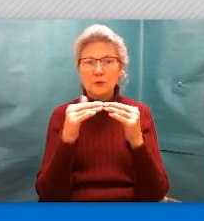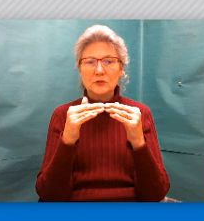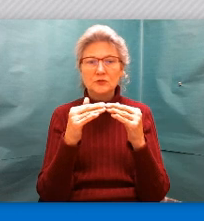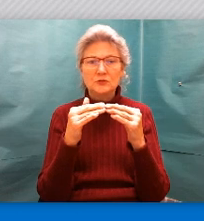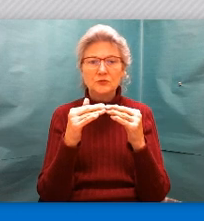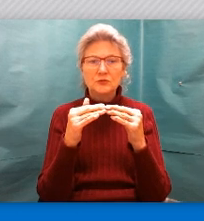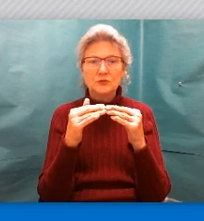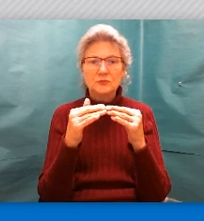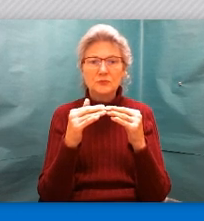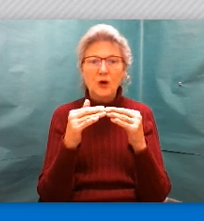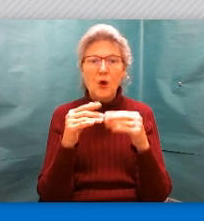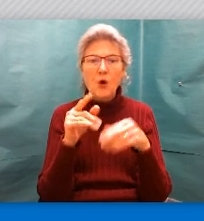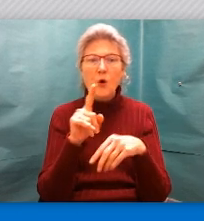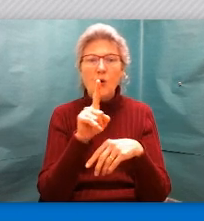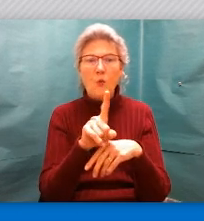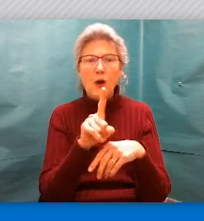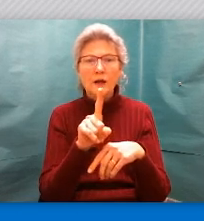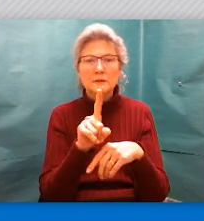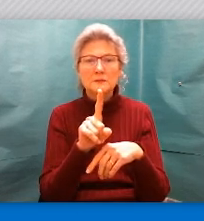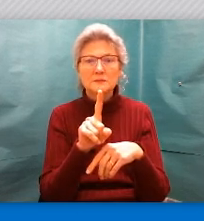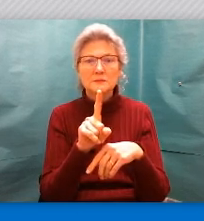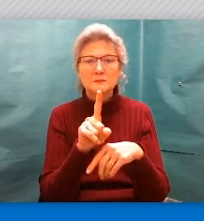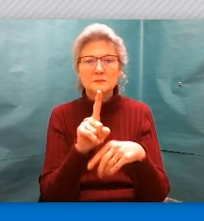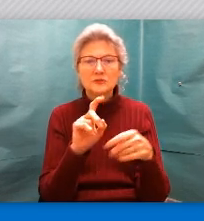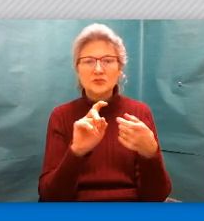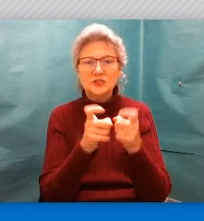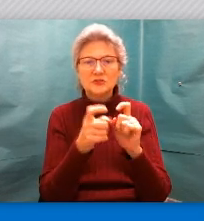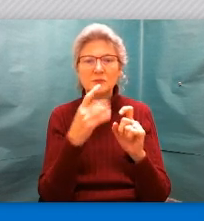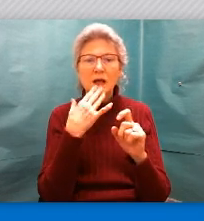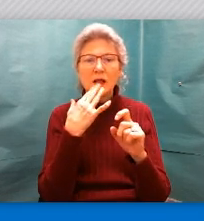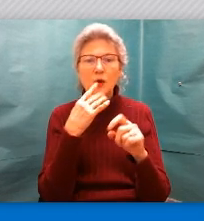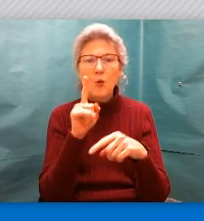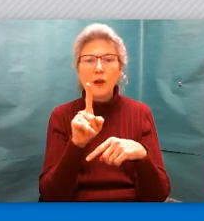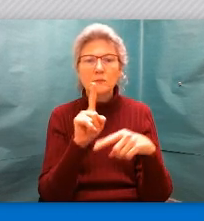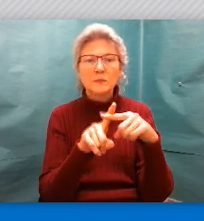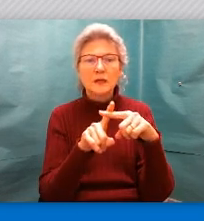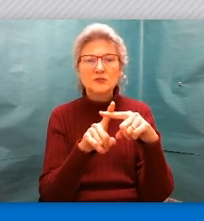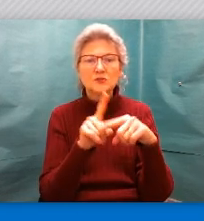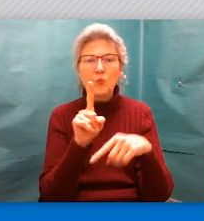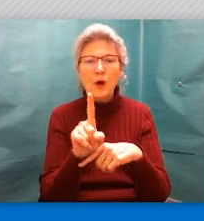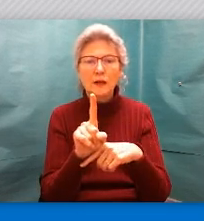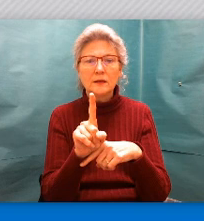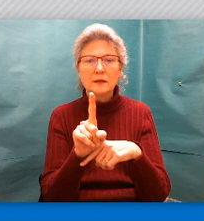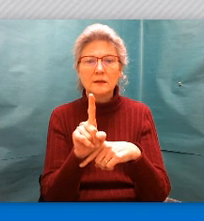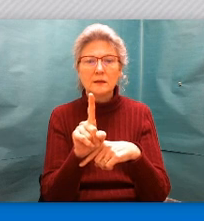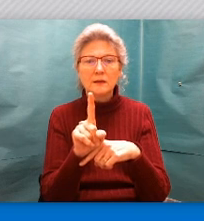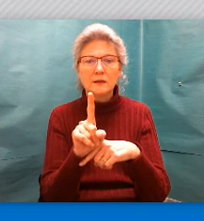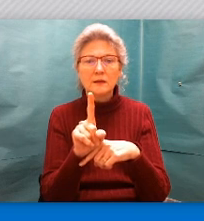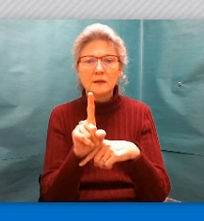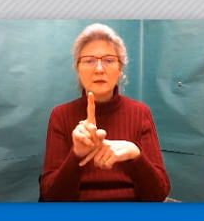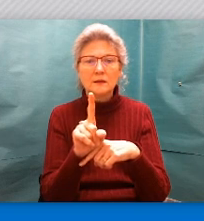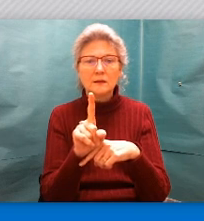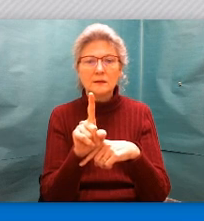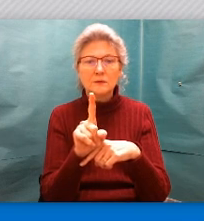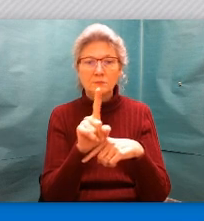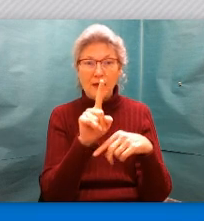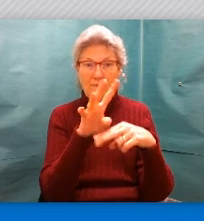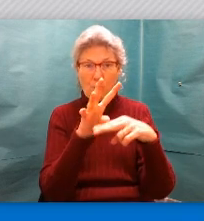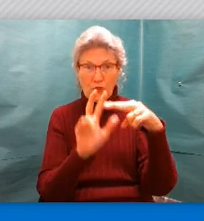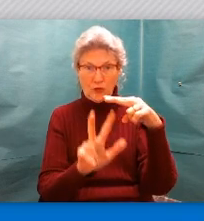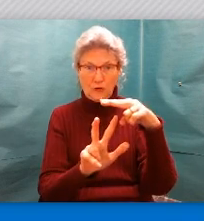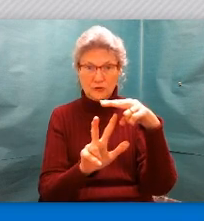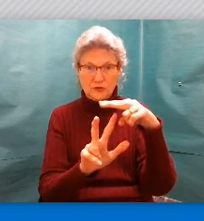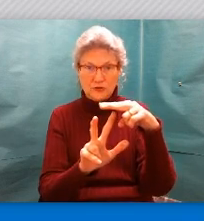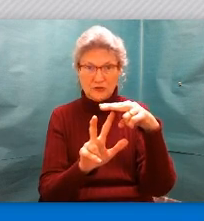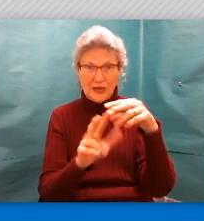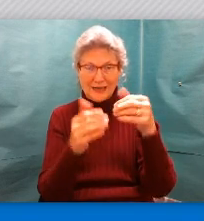to, if I change up my color here, 1 plus 1. So I took my 4 thirds